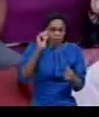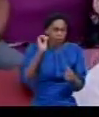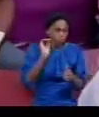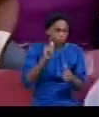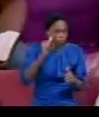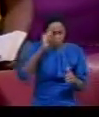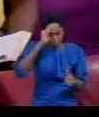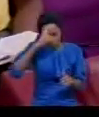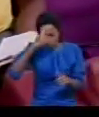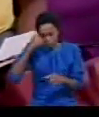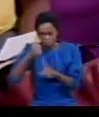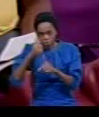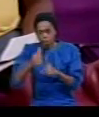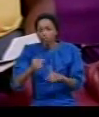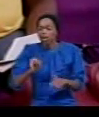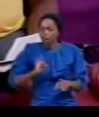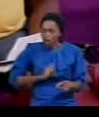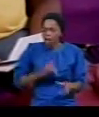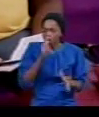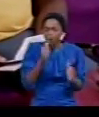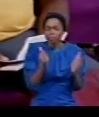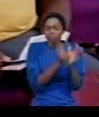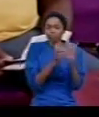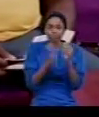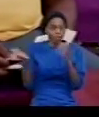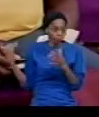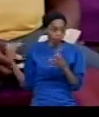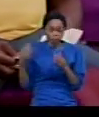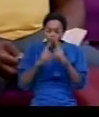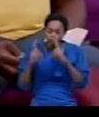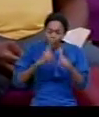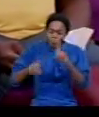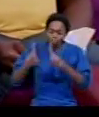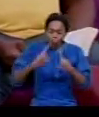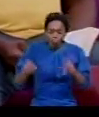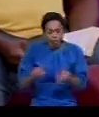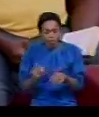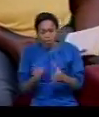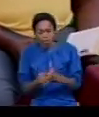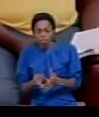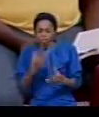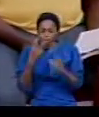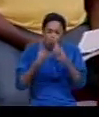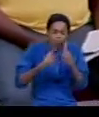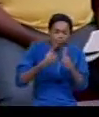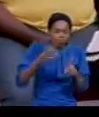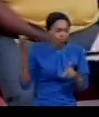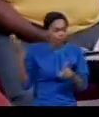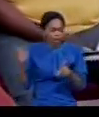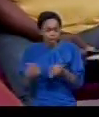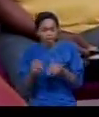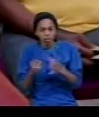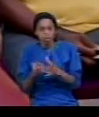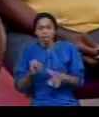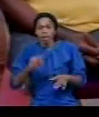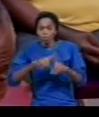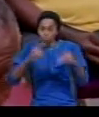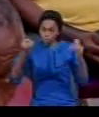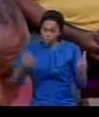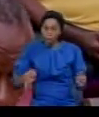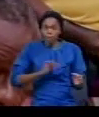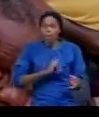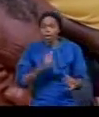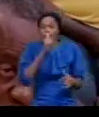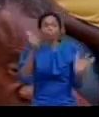I used to think like that, I used to talk in that other way, but now I am crucified with Christ. Nevertheless,